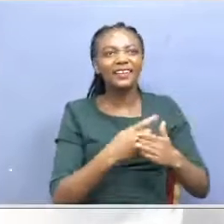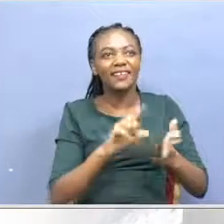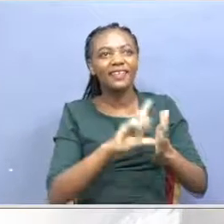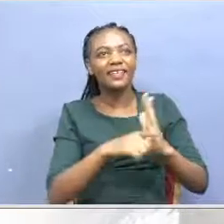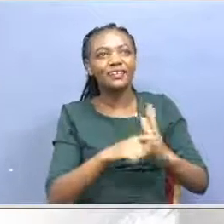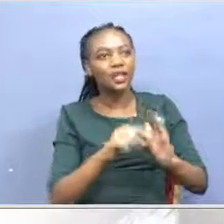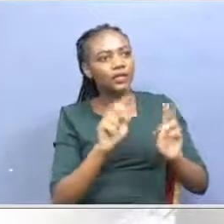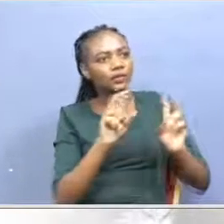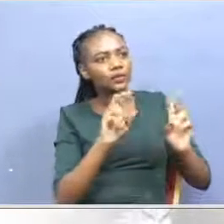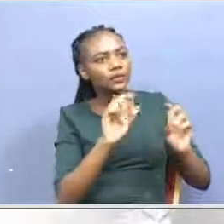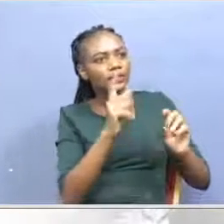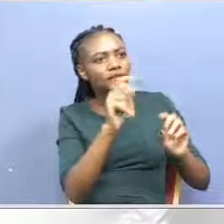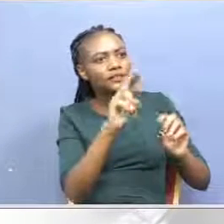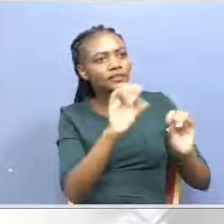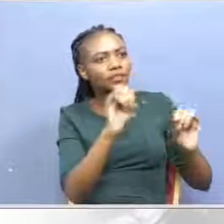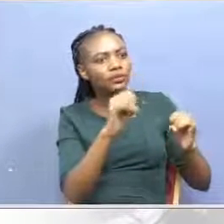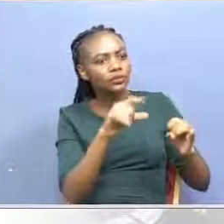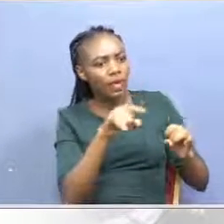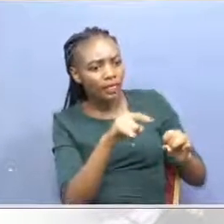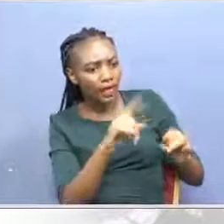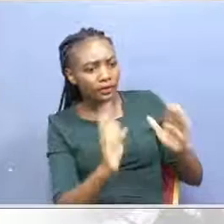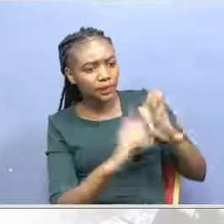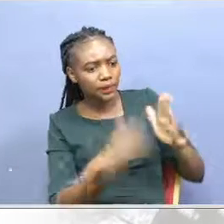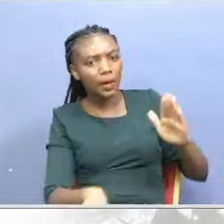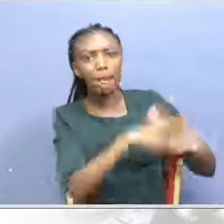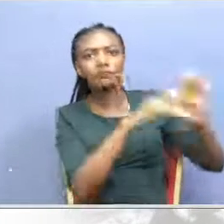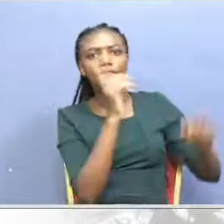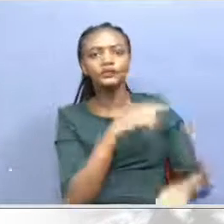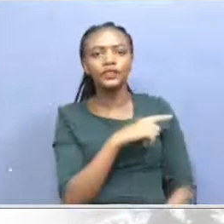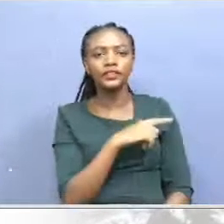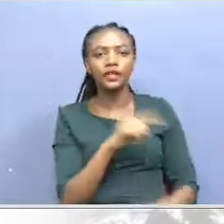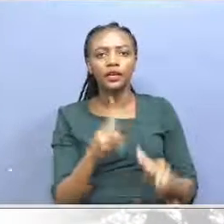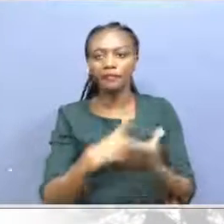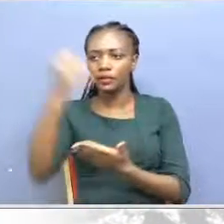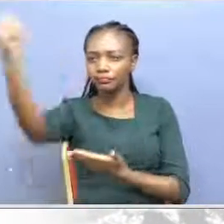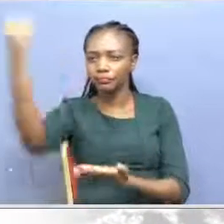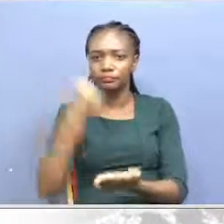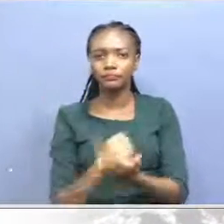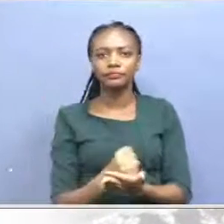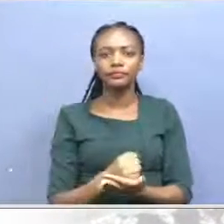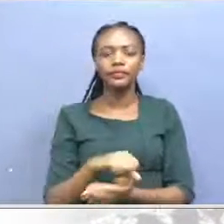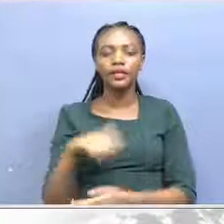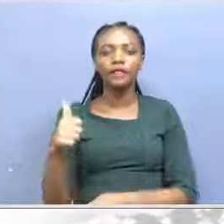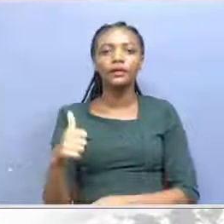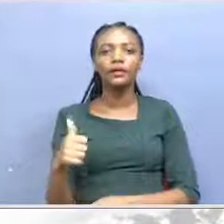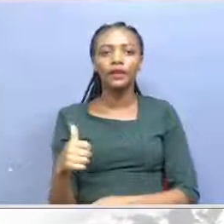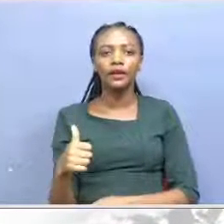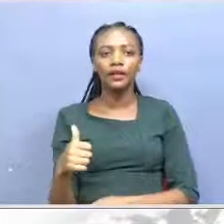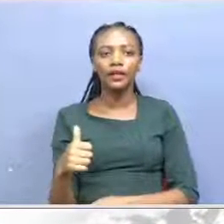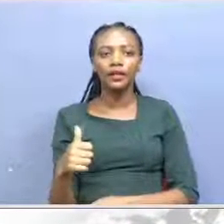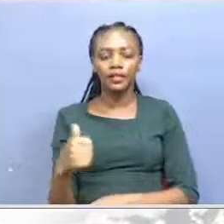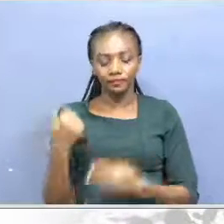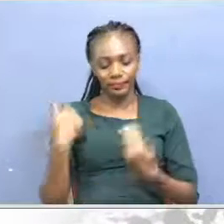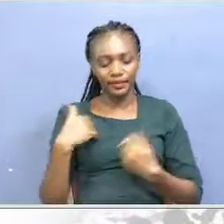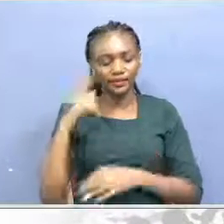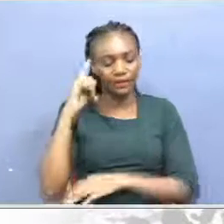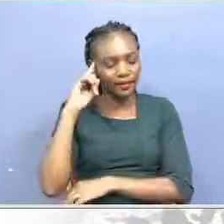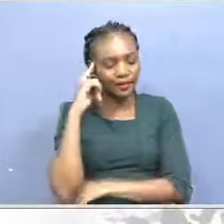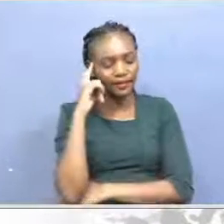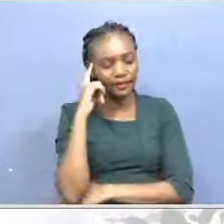news, nasikia ile minister alikuwa anakula naye ametolewa na mwingine ameingia. Na mimi naona